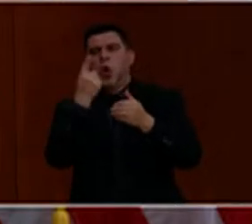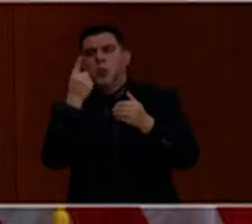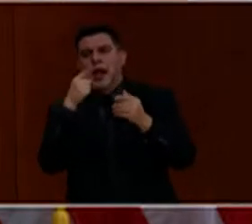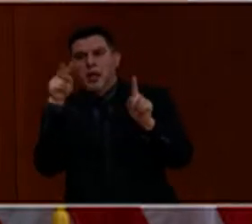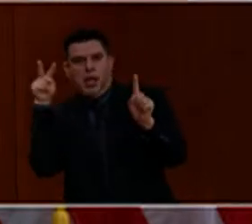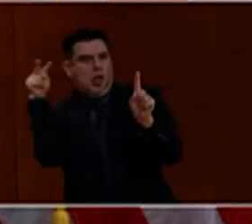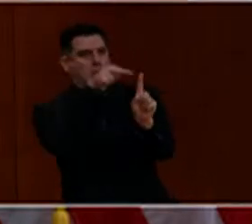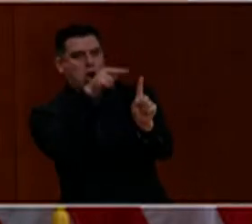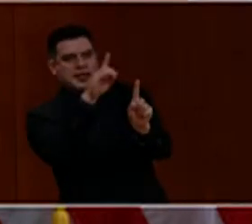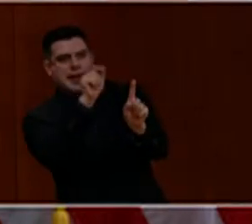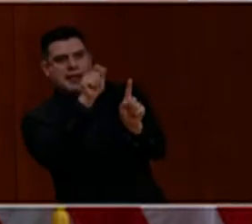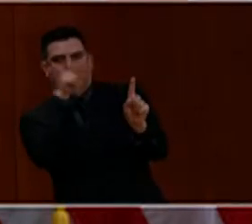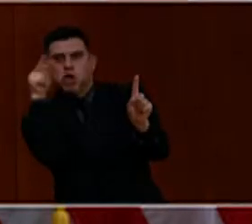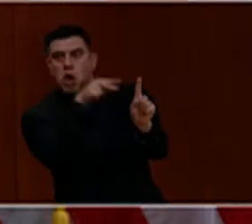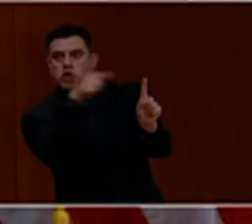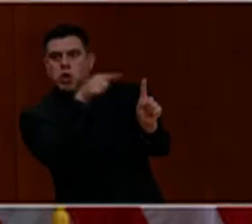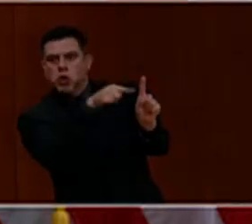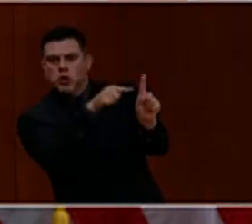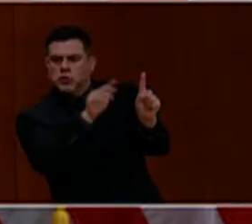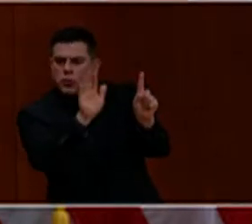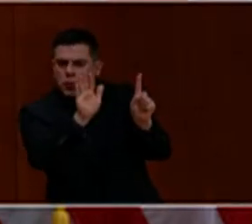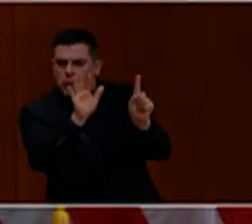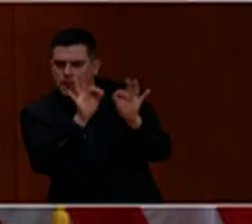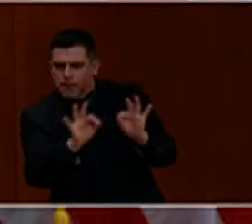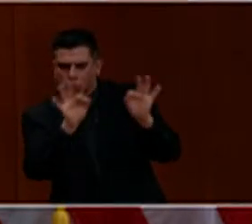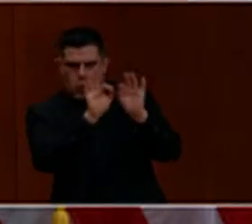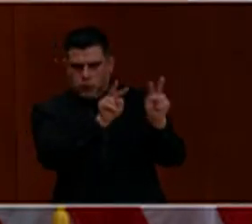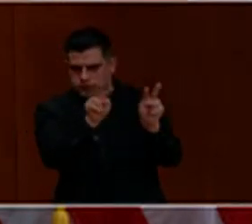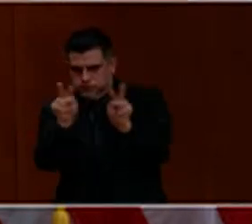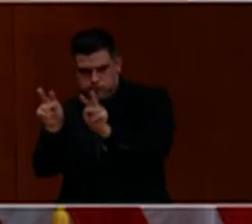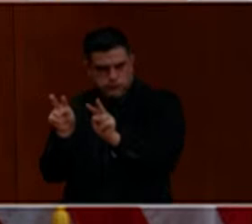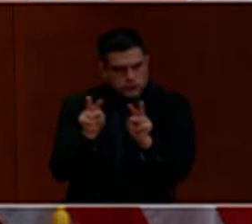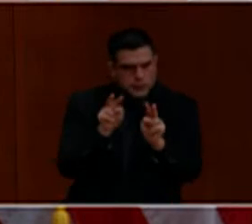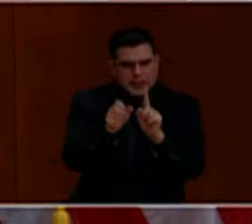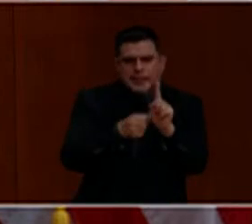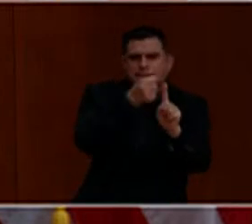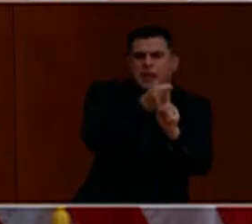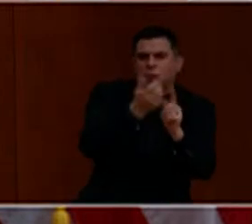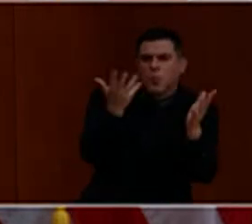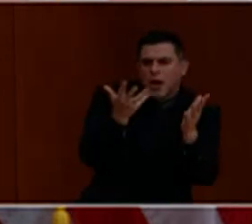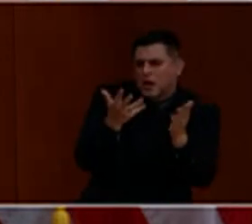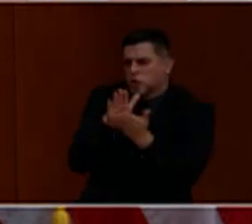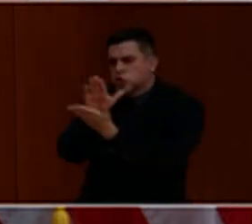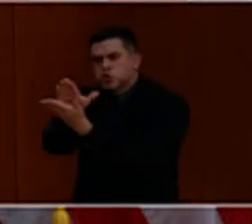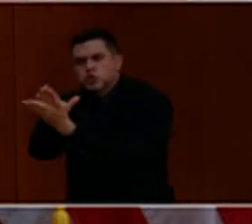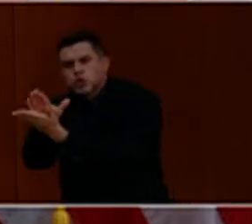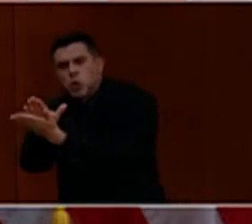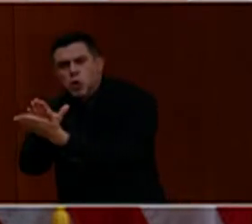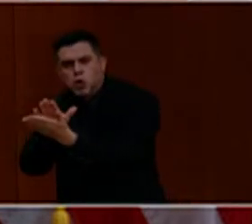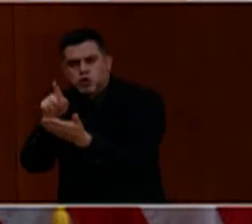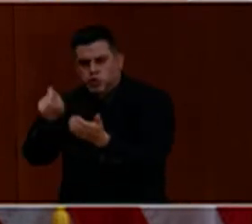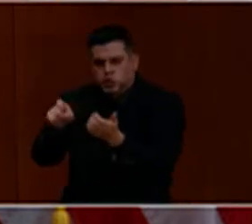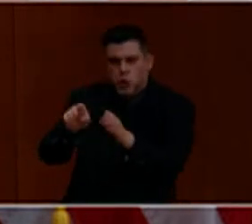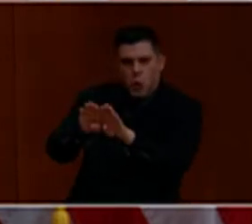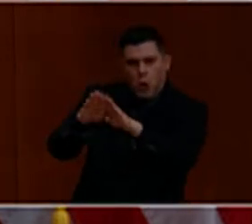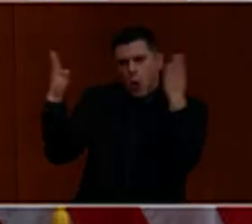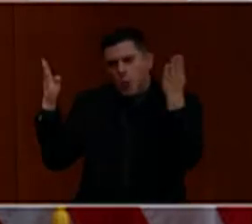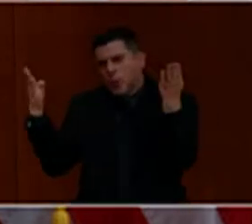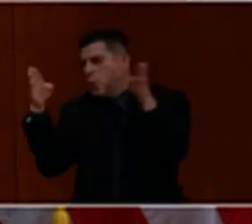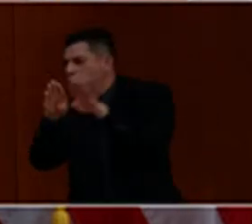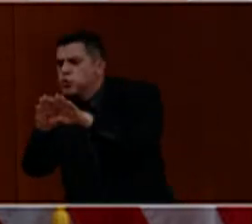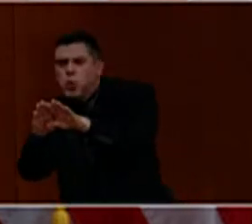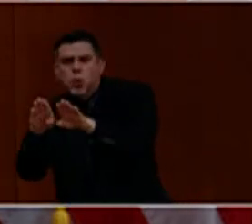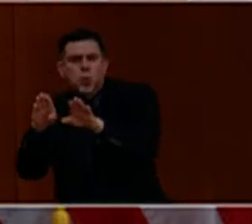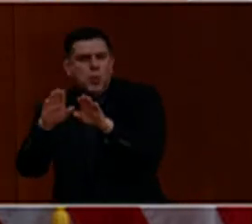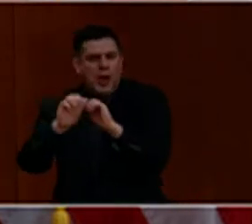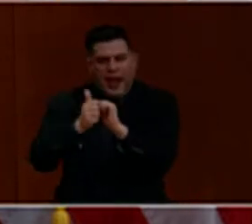say, a kid's future about whether a parent can send a child to school be tied to some private lab that